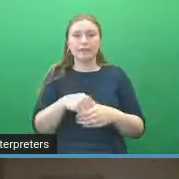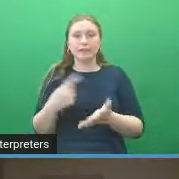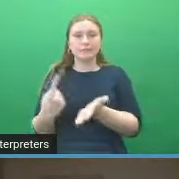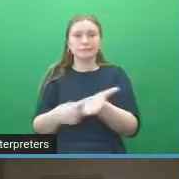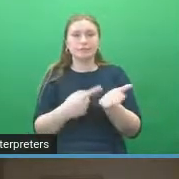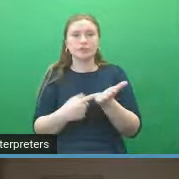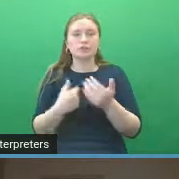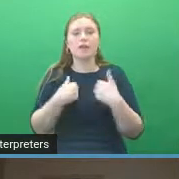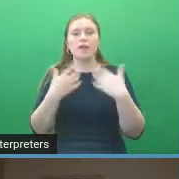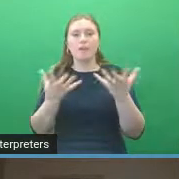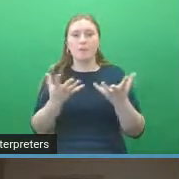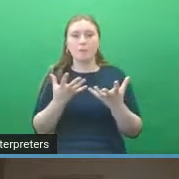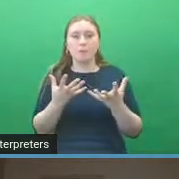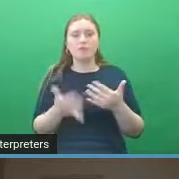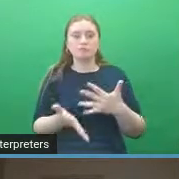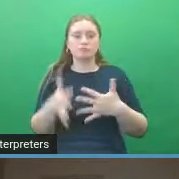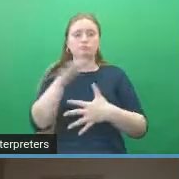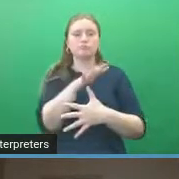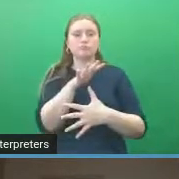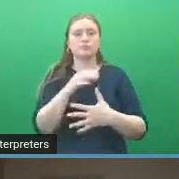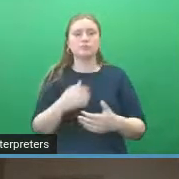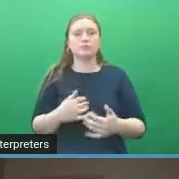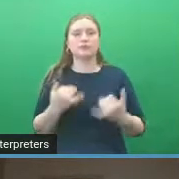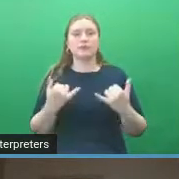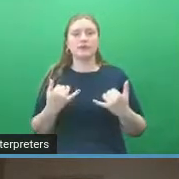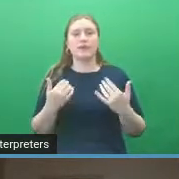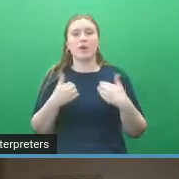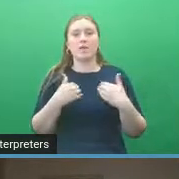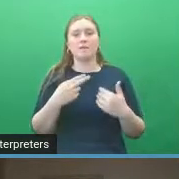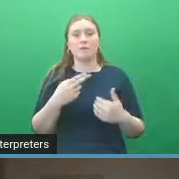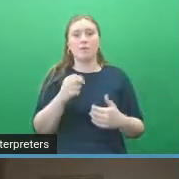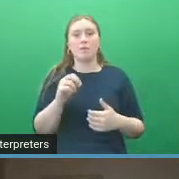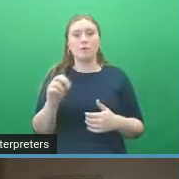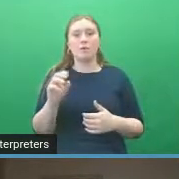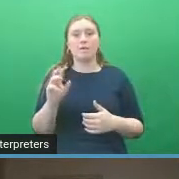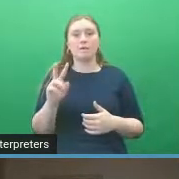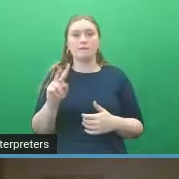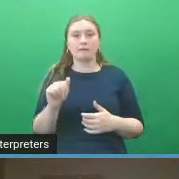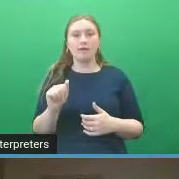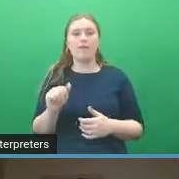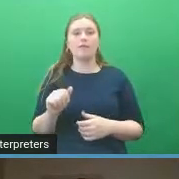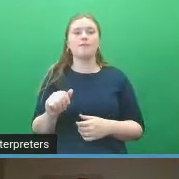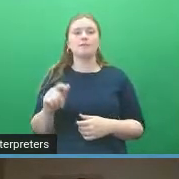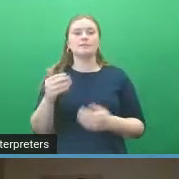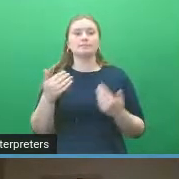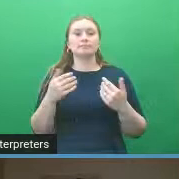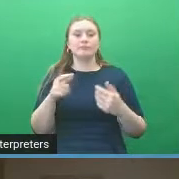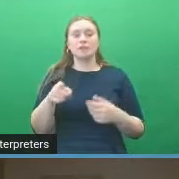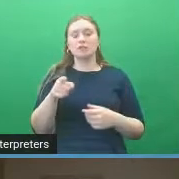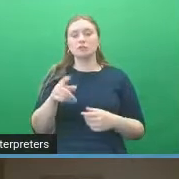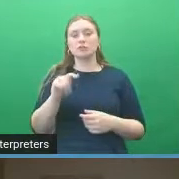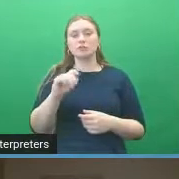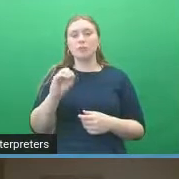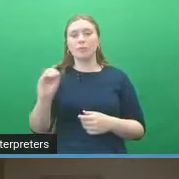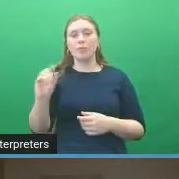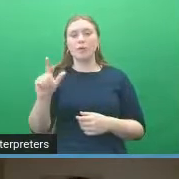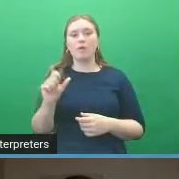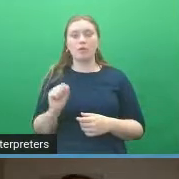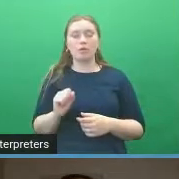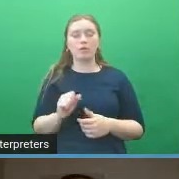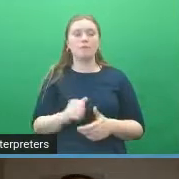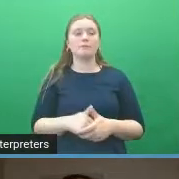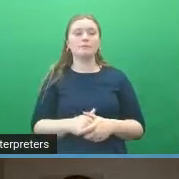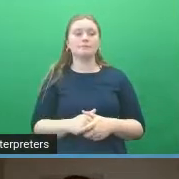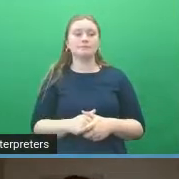platform Whova, which combines Zoom functions with breakout rooms and other engagement tools such as gamified elements, interactive message boards,